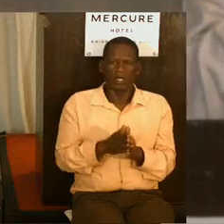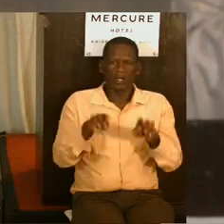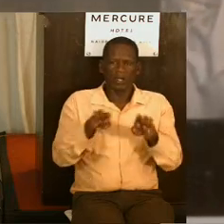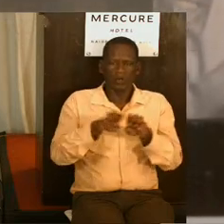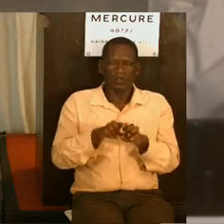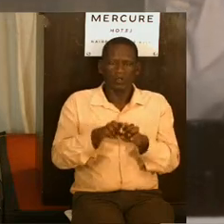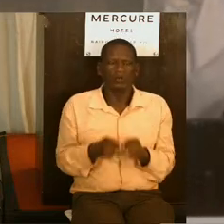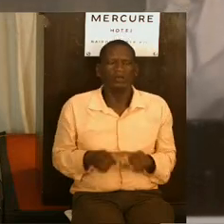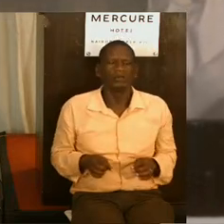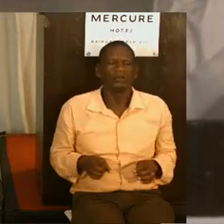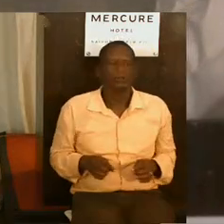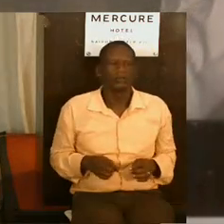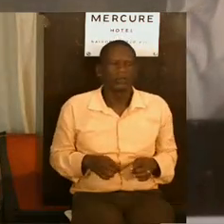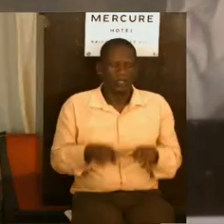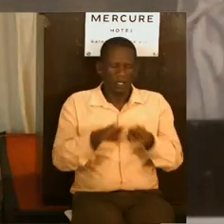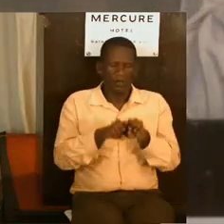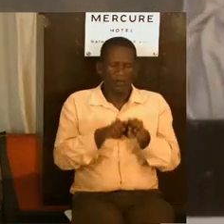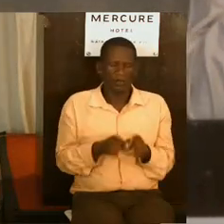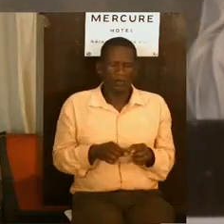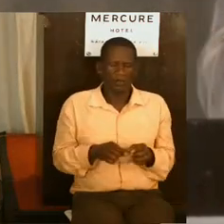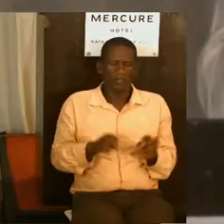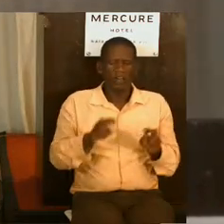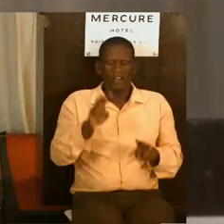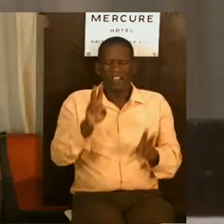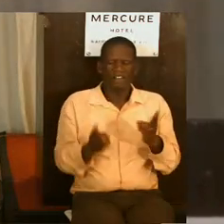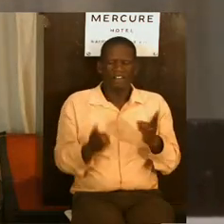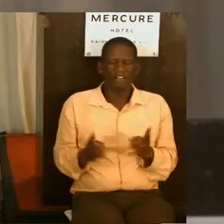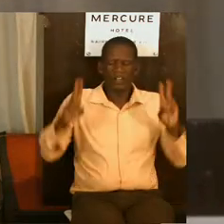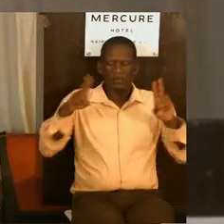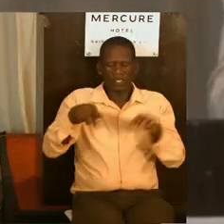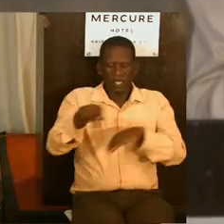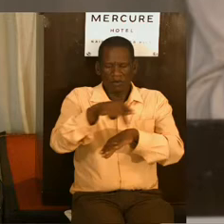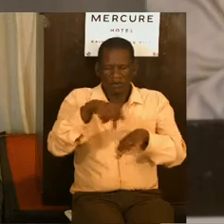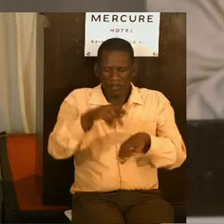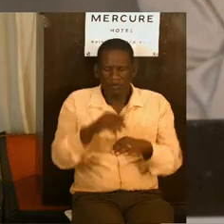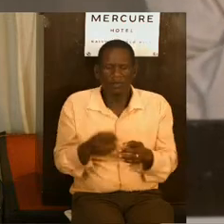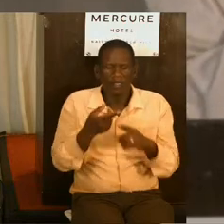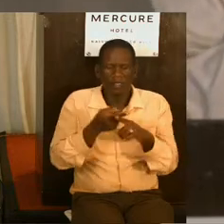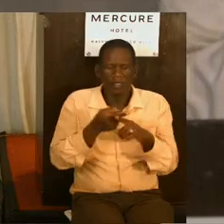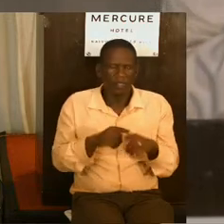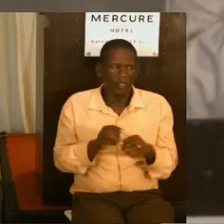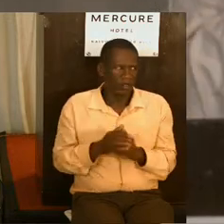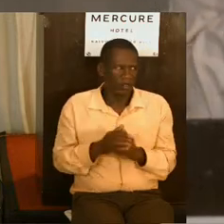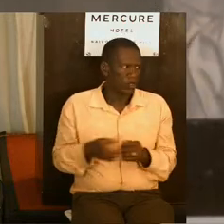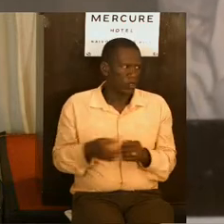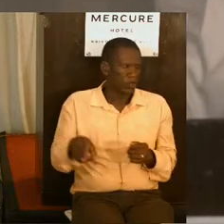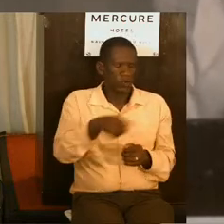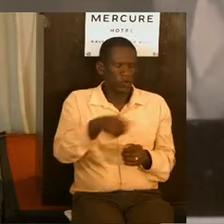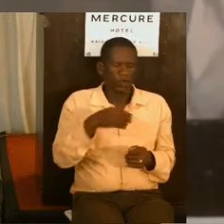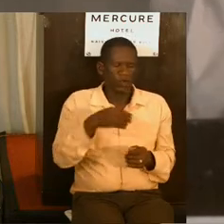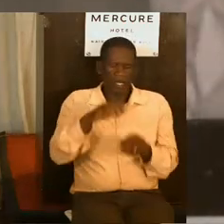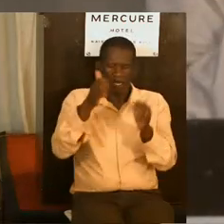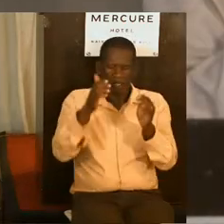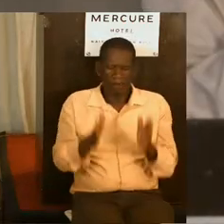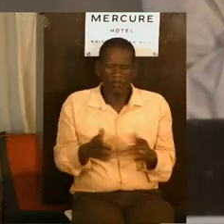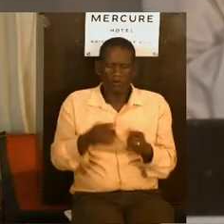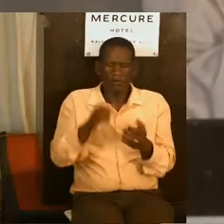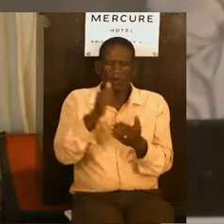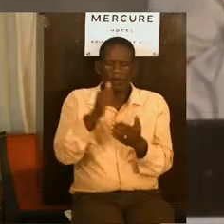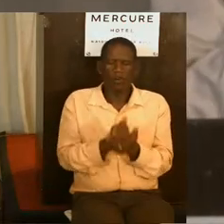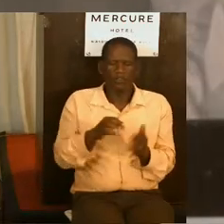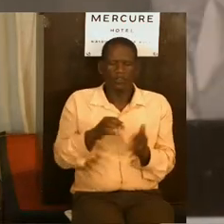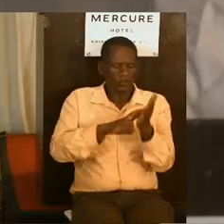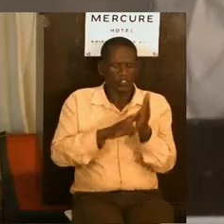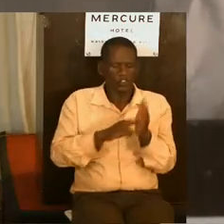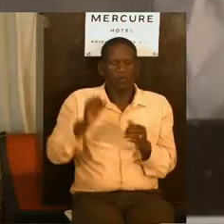uh values and principles then we had somebody from the office of